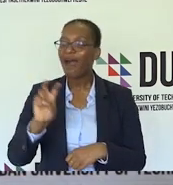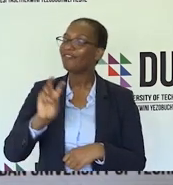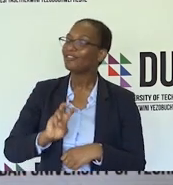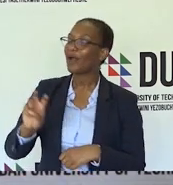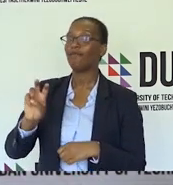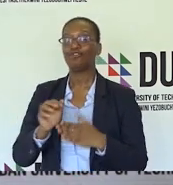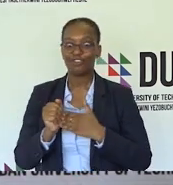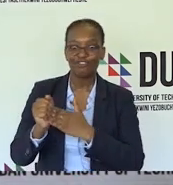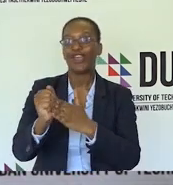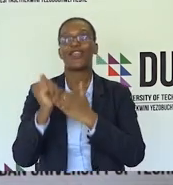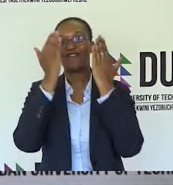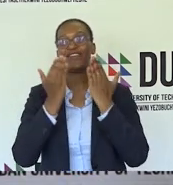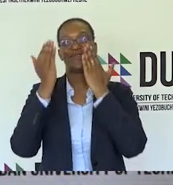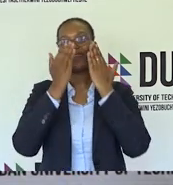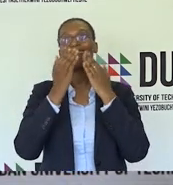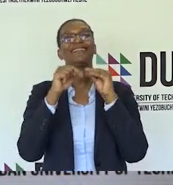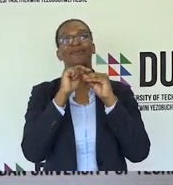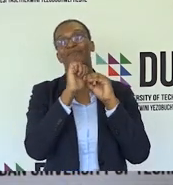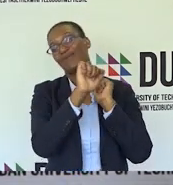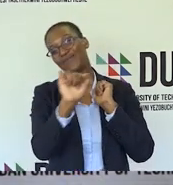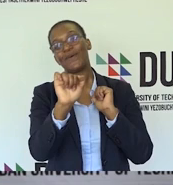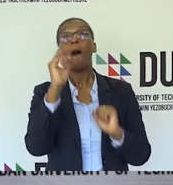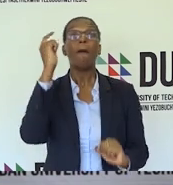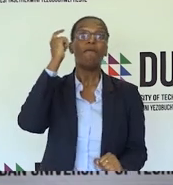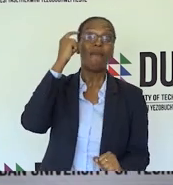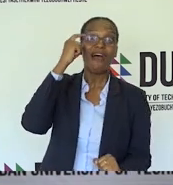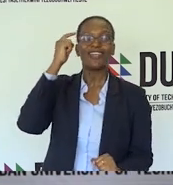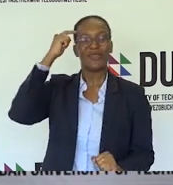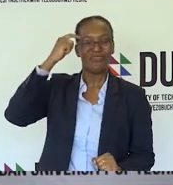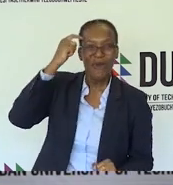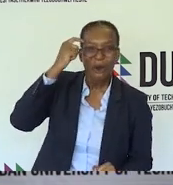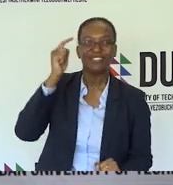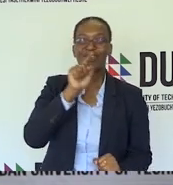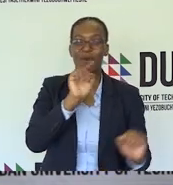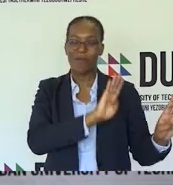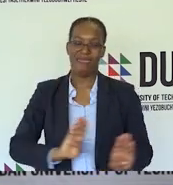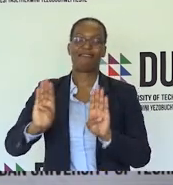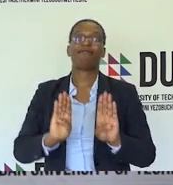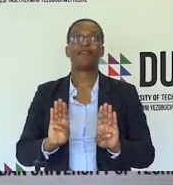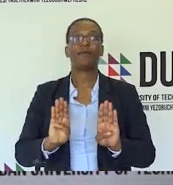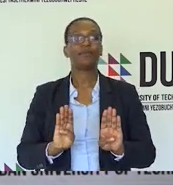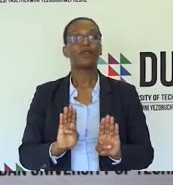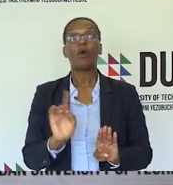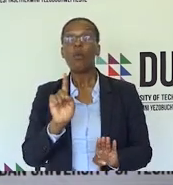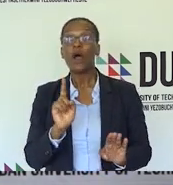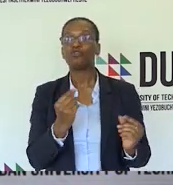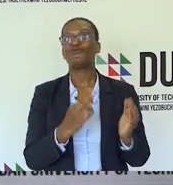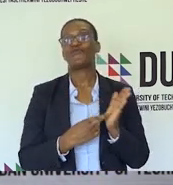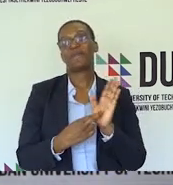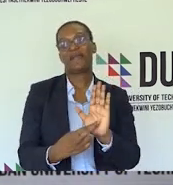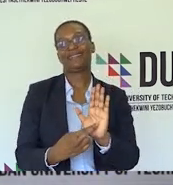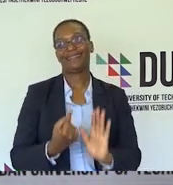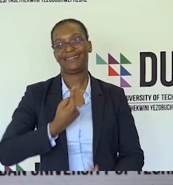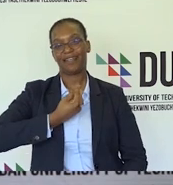this journey. It's about you, your mind, your thoughts, your behavior, and what you